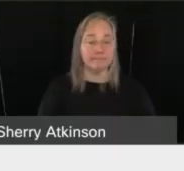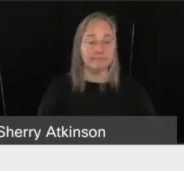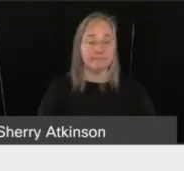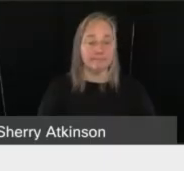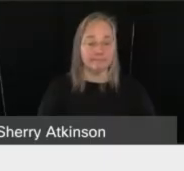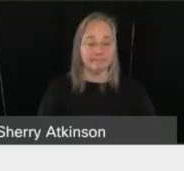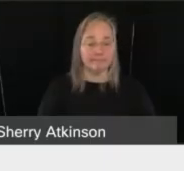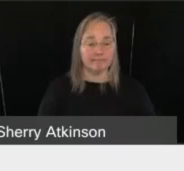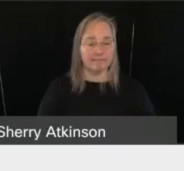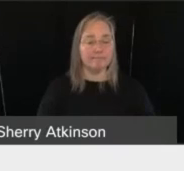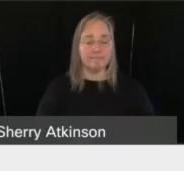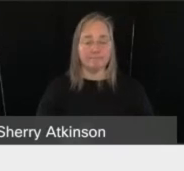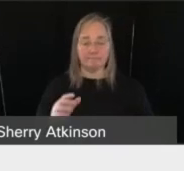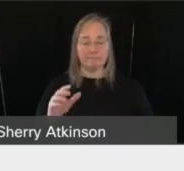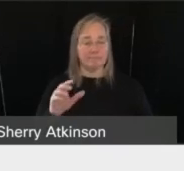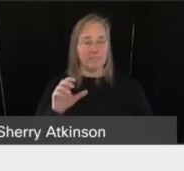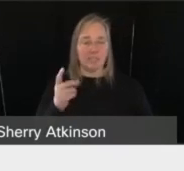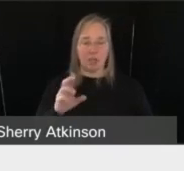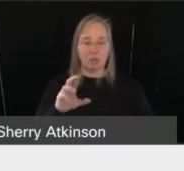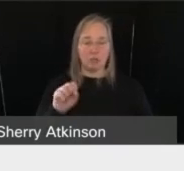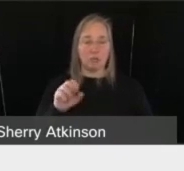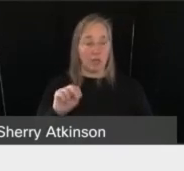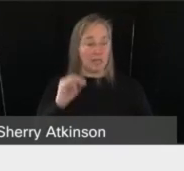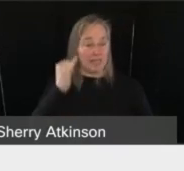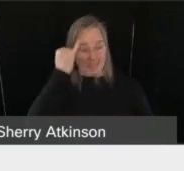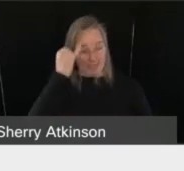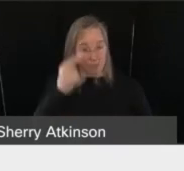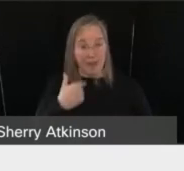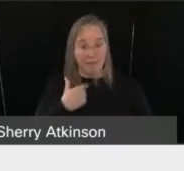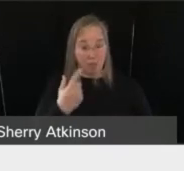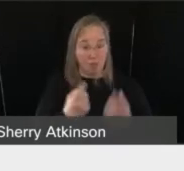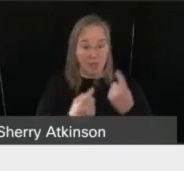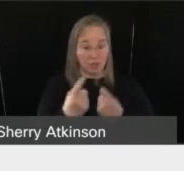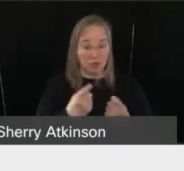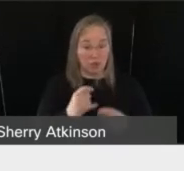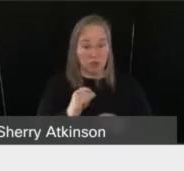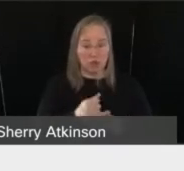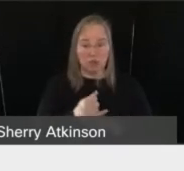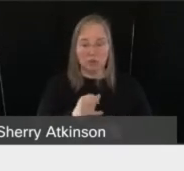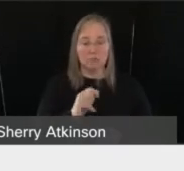Just a reminder, if anyone have questions, just unmute yourself. Thank you.